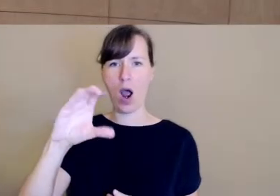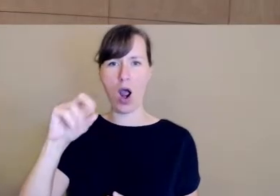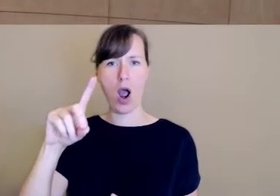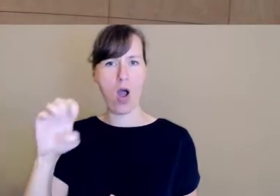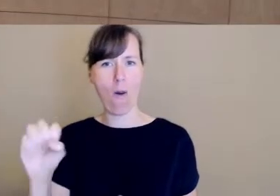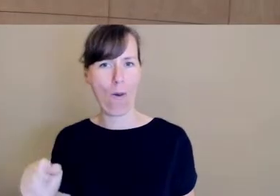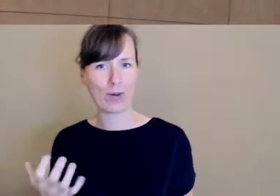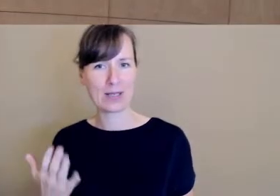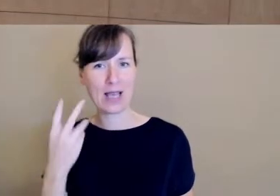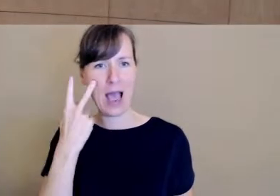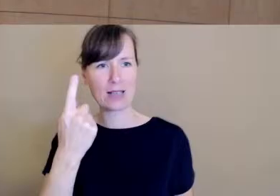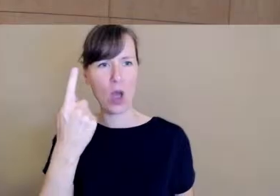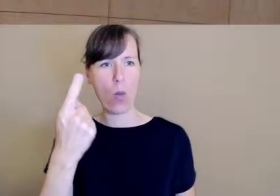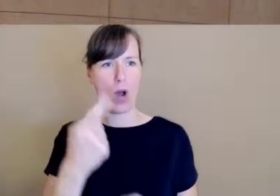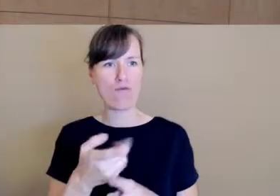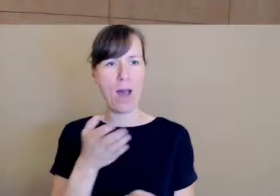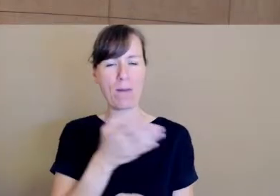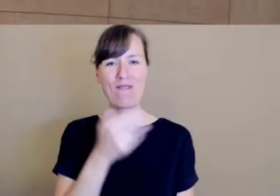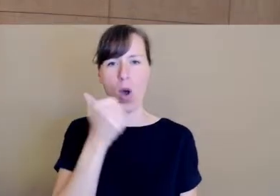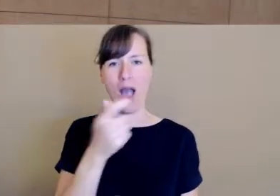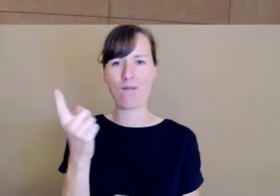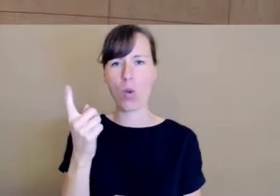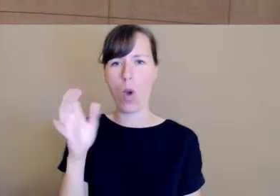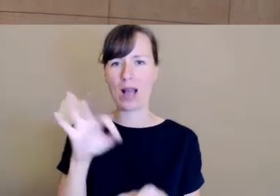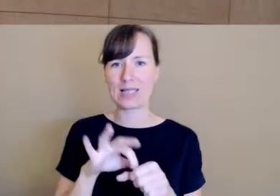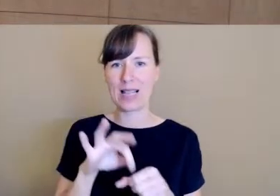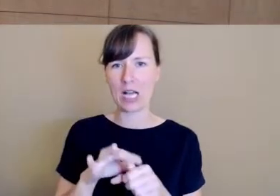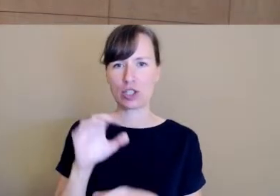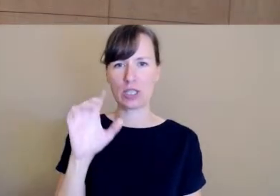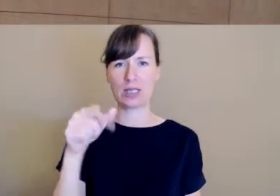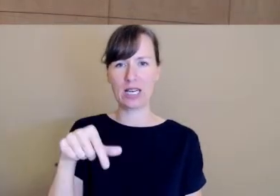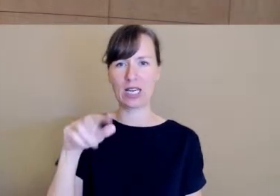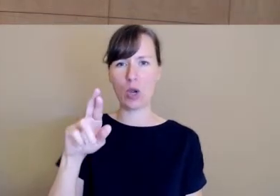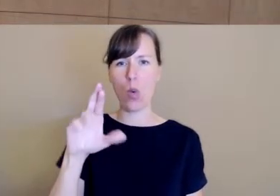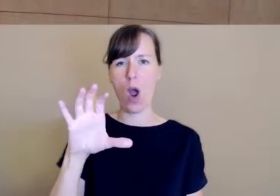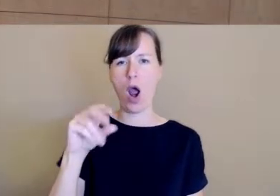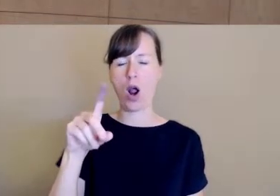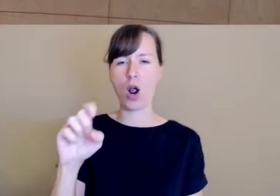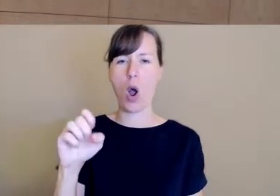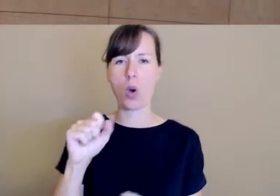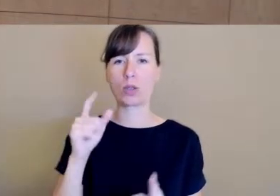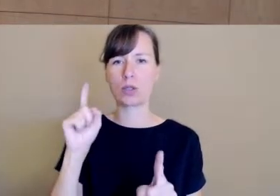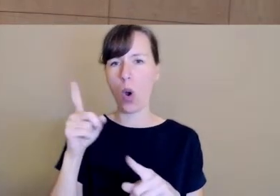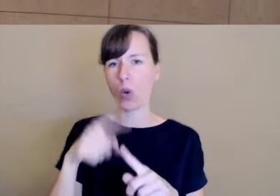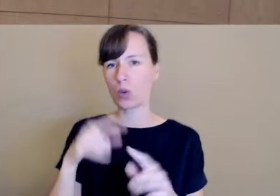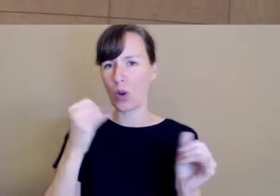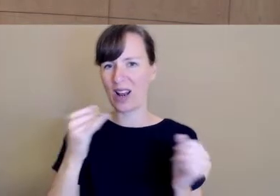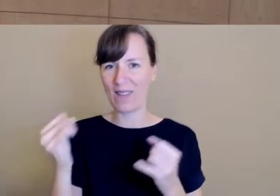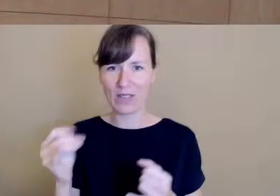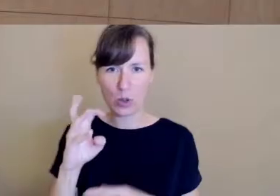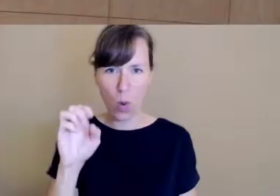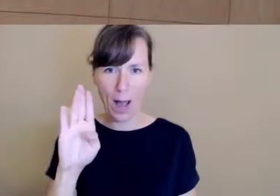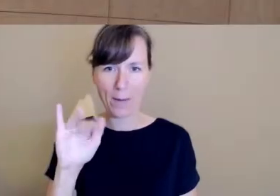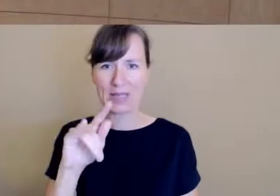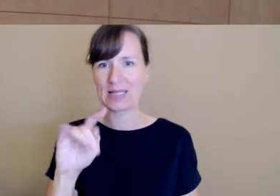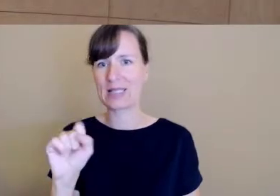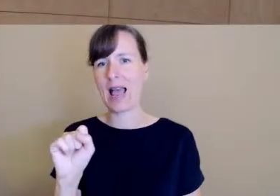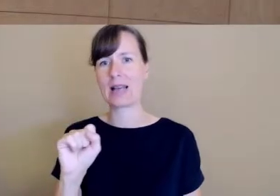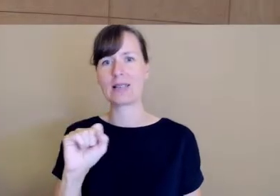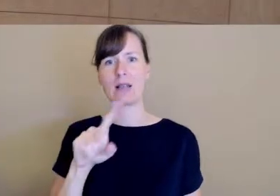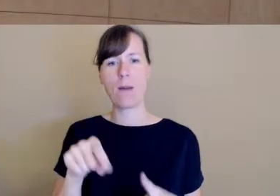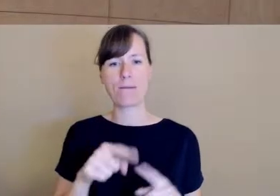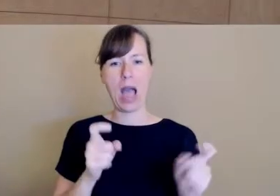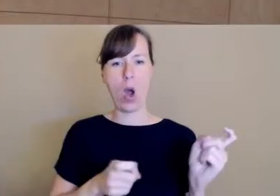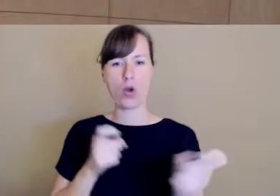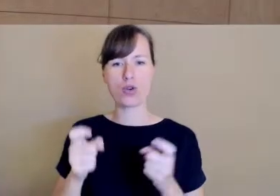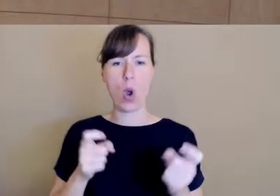before everyone's election. The QR code goes to individual websites. It goes talk about donating political faces and